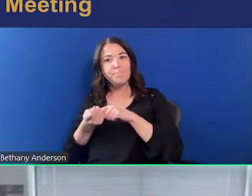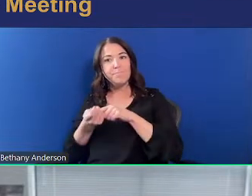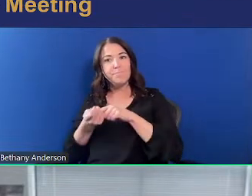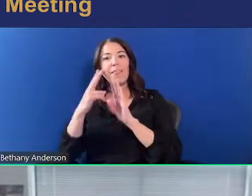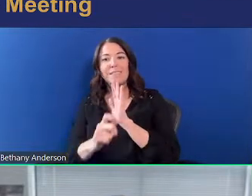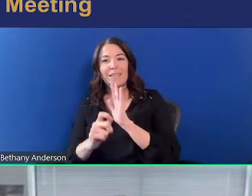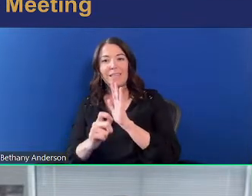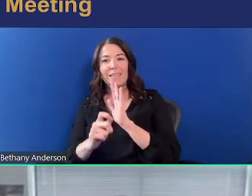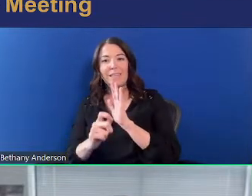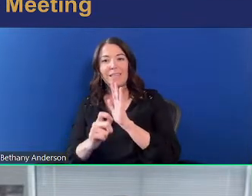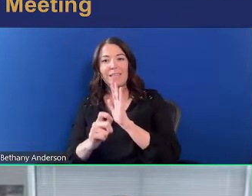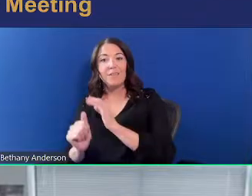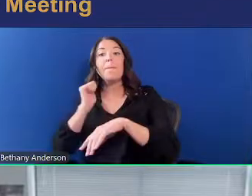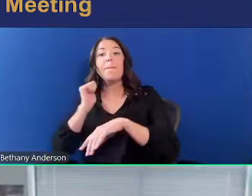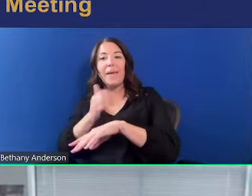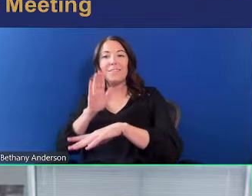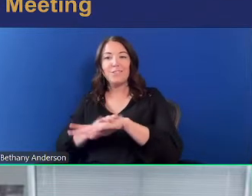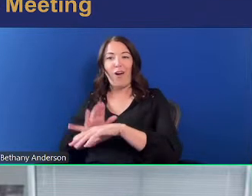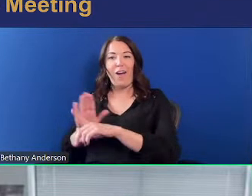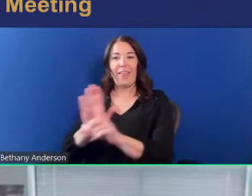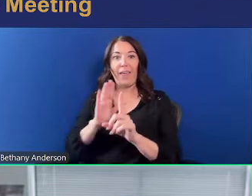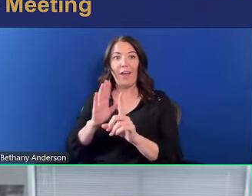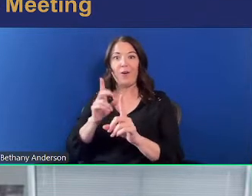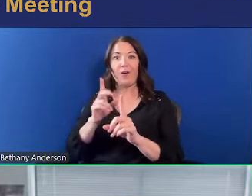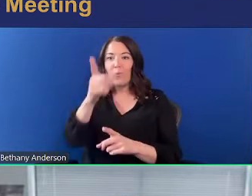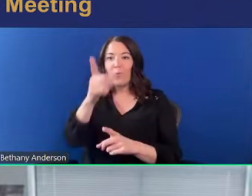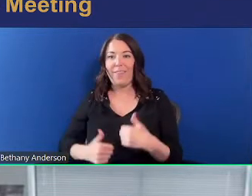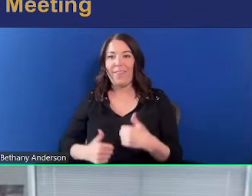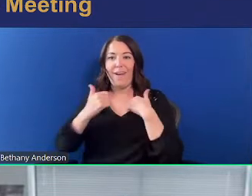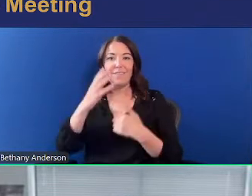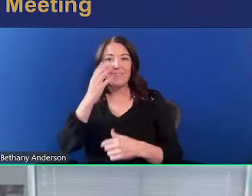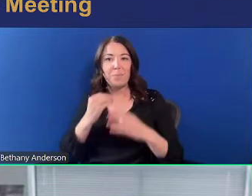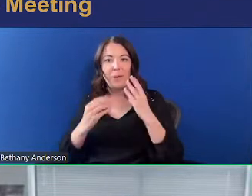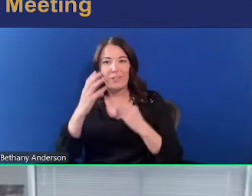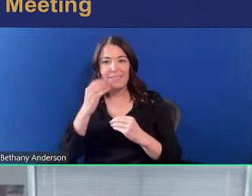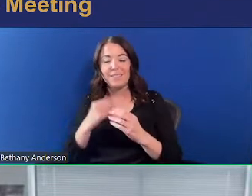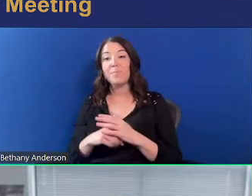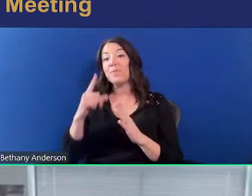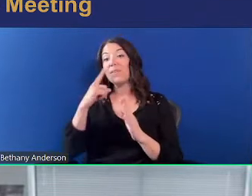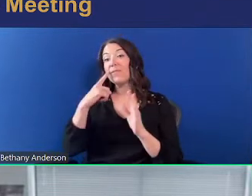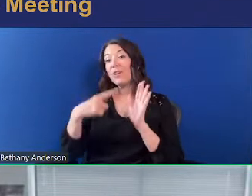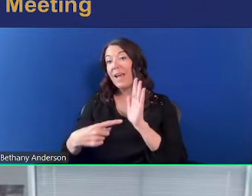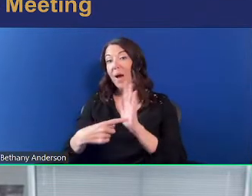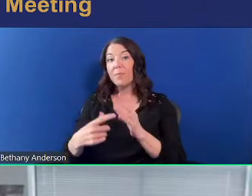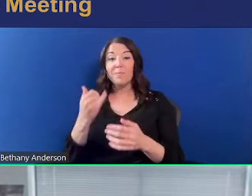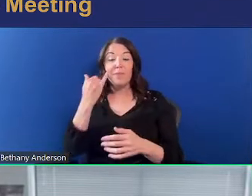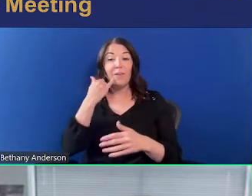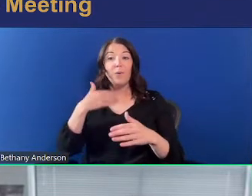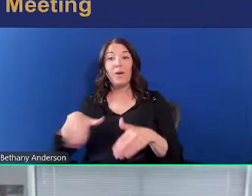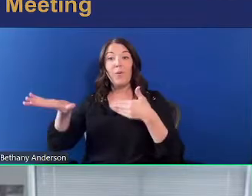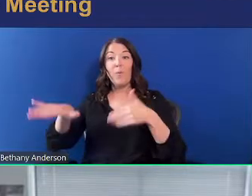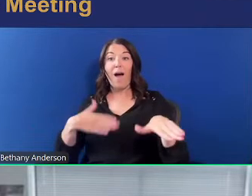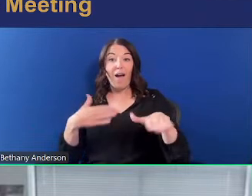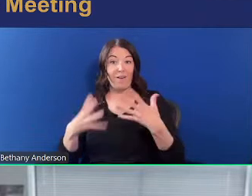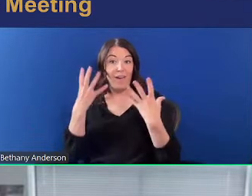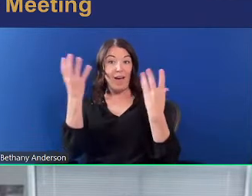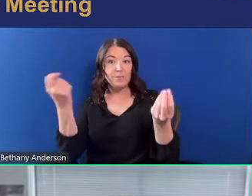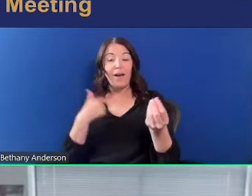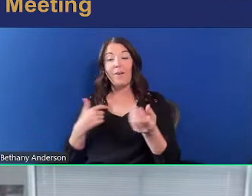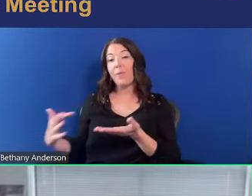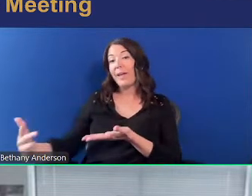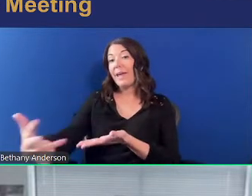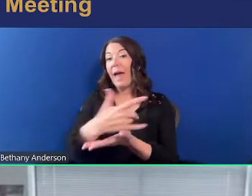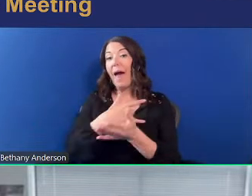experiences that they're having. So a great example might be, if we take a walk outside, maybe we gather some leaves that